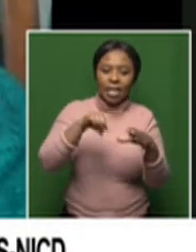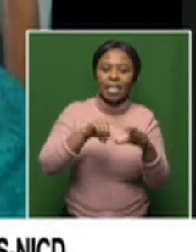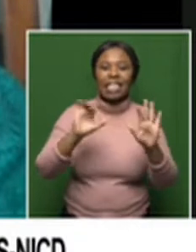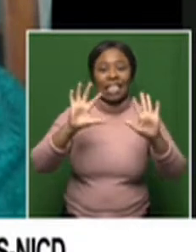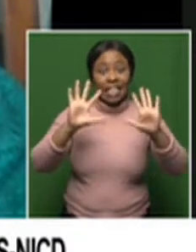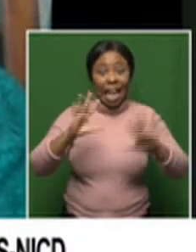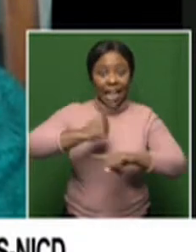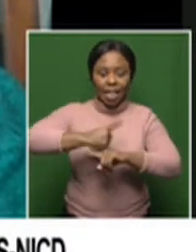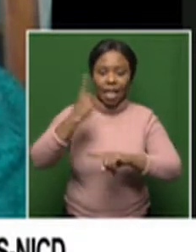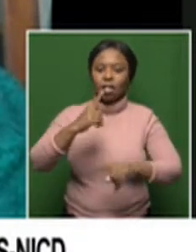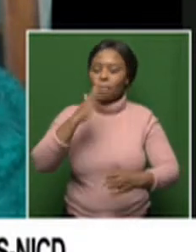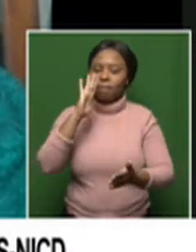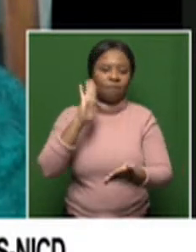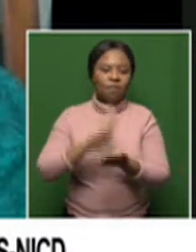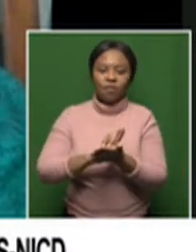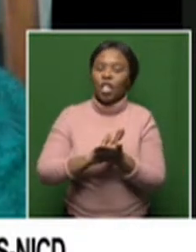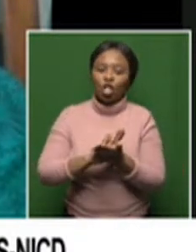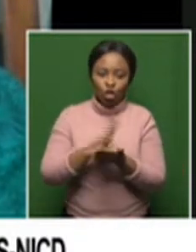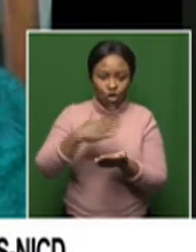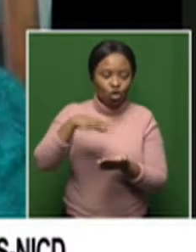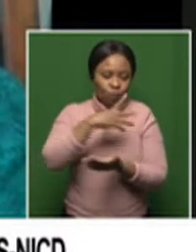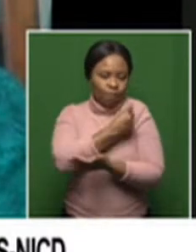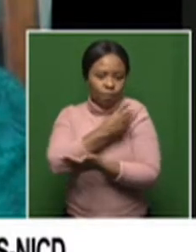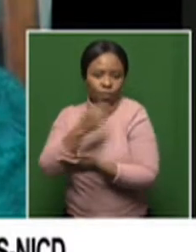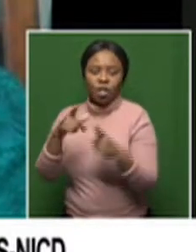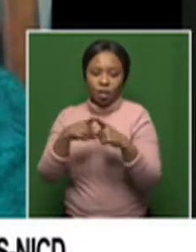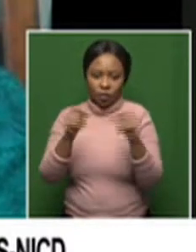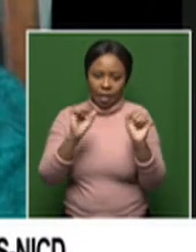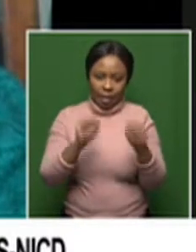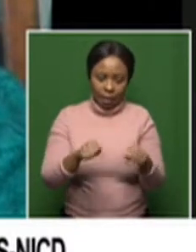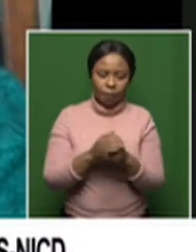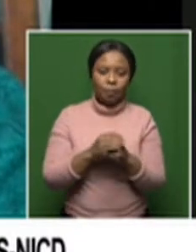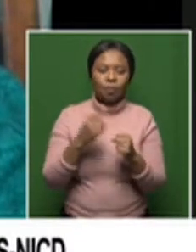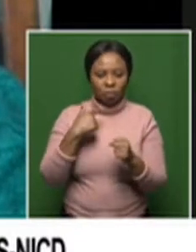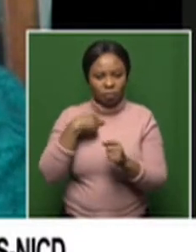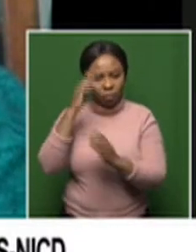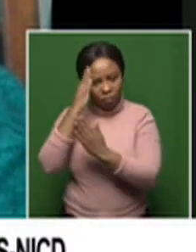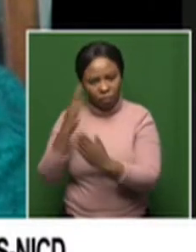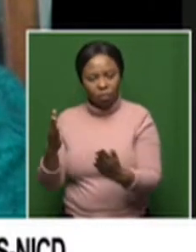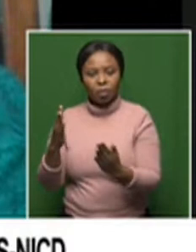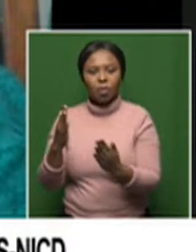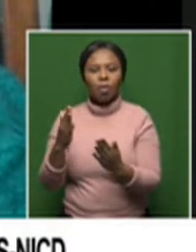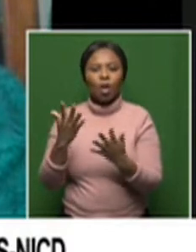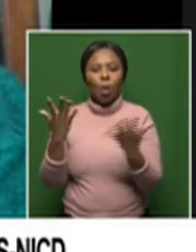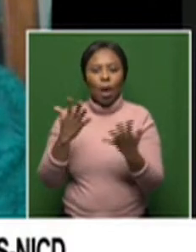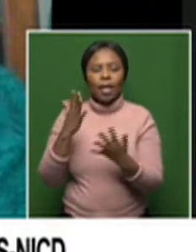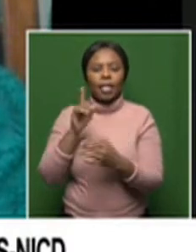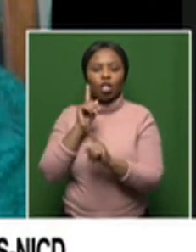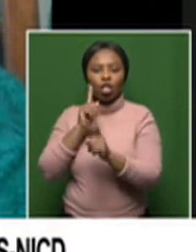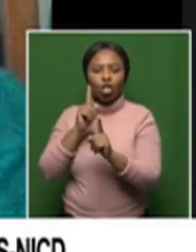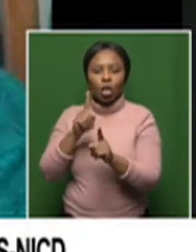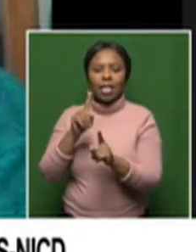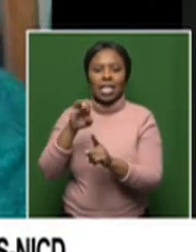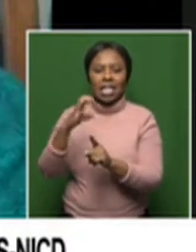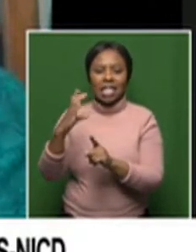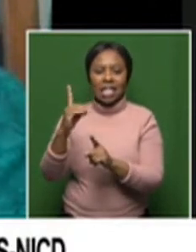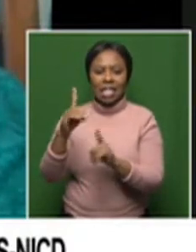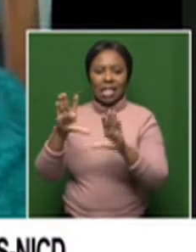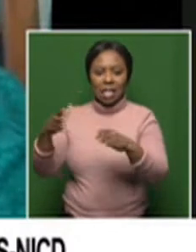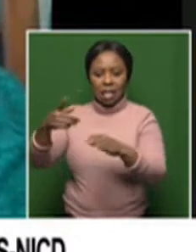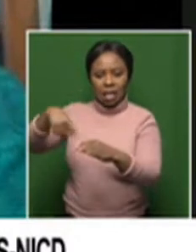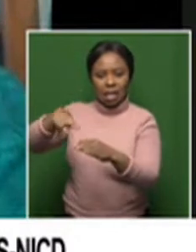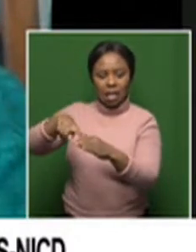hoped. I do acknowledge that there are educators in the early childhood development sector and